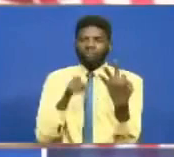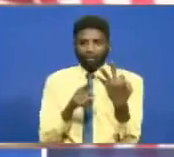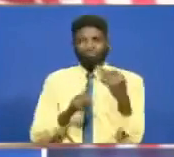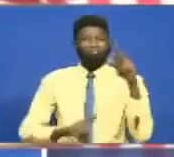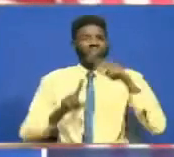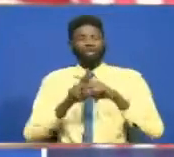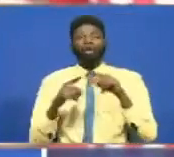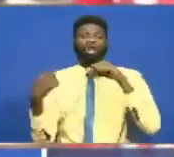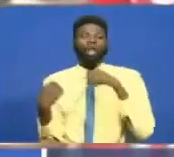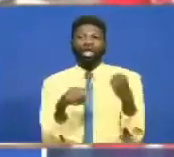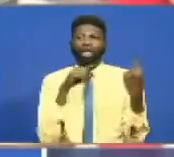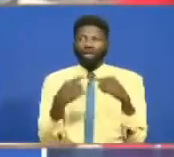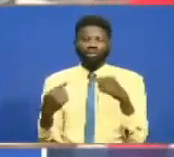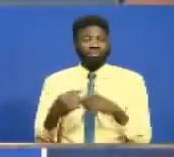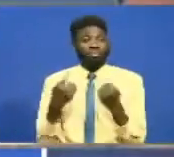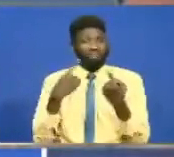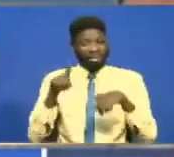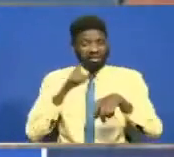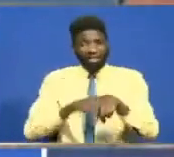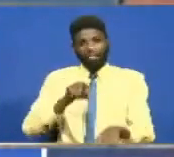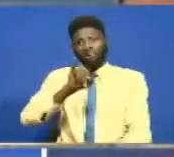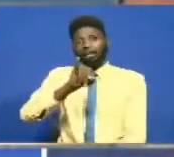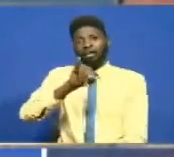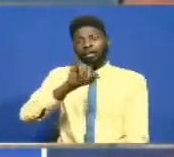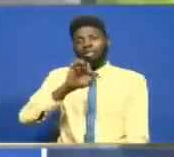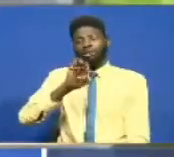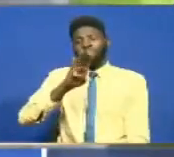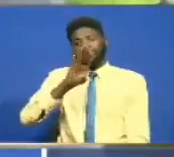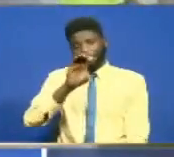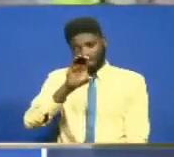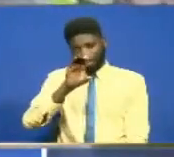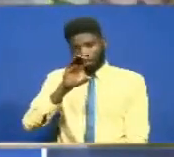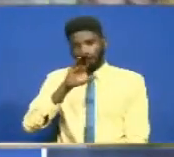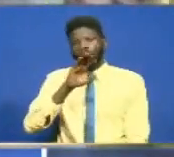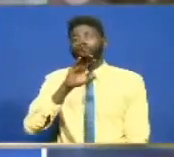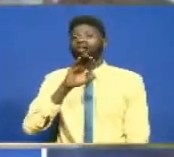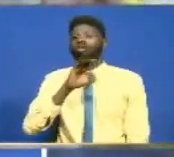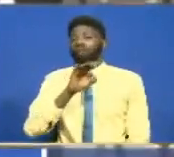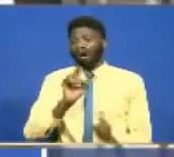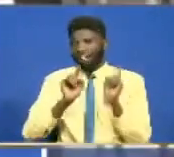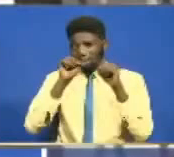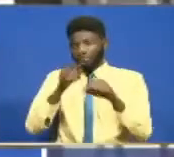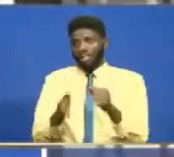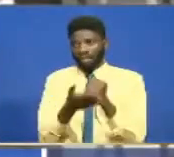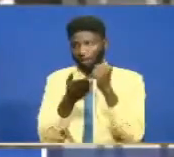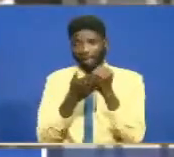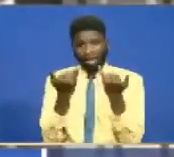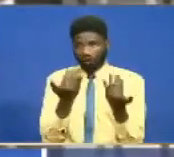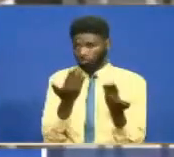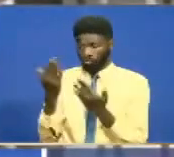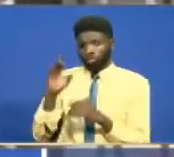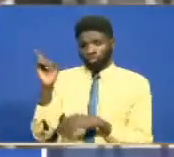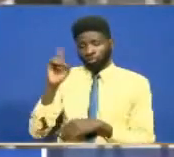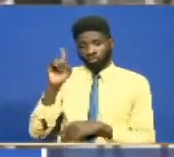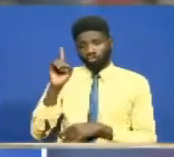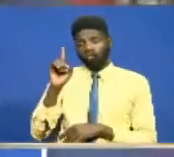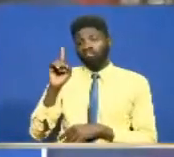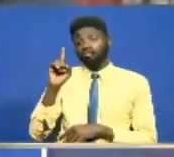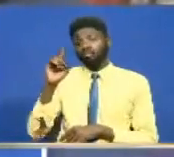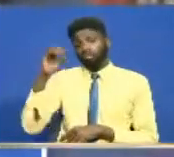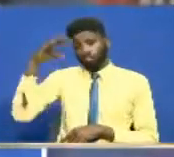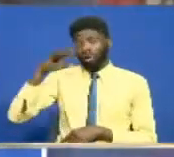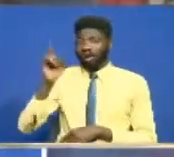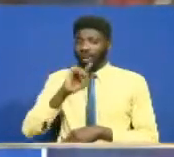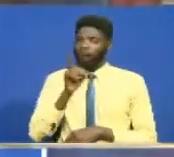disputes. But with the intervention of the Independent Electoral and Boundaries Commission, the artisans are expressing optimism in the outcome of the elections